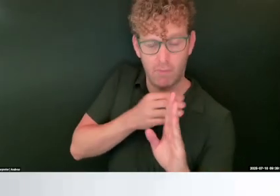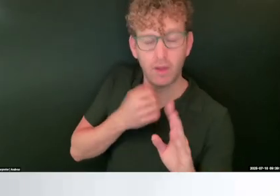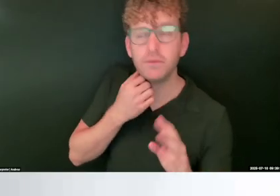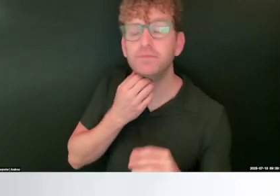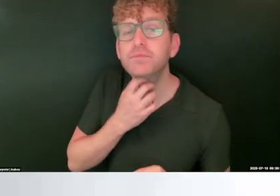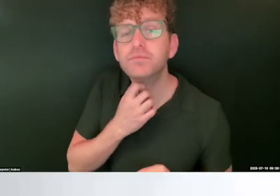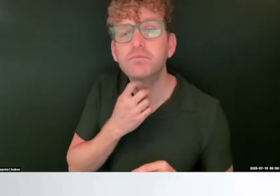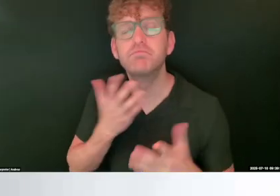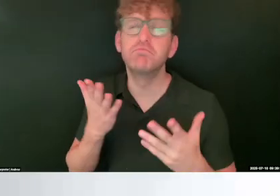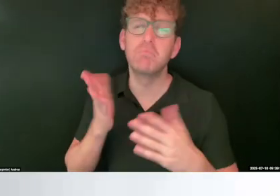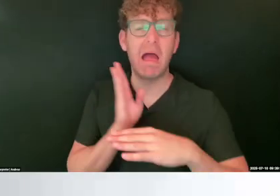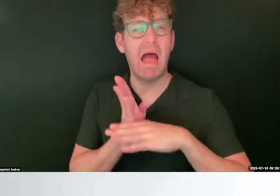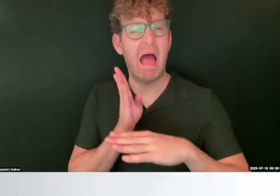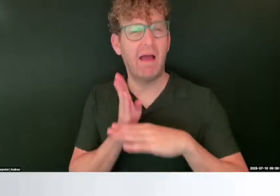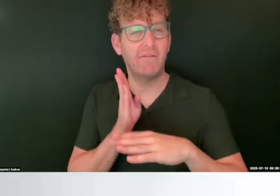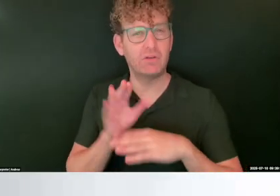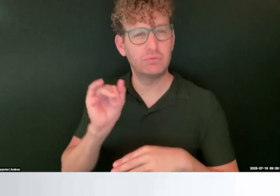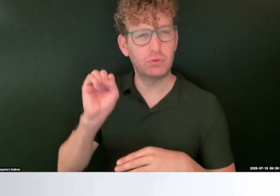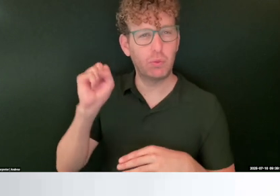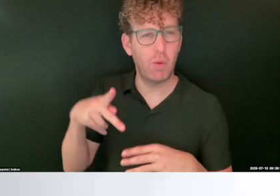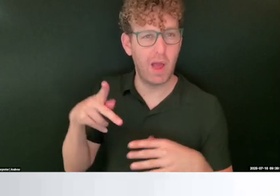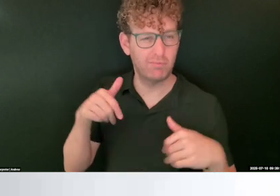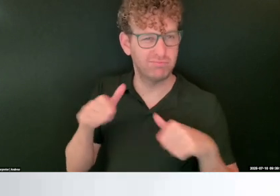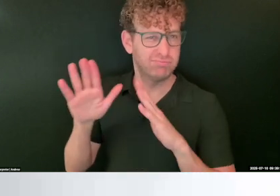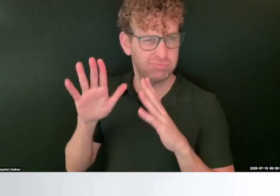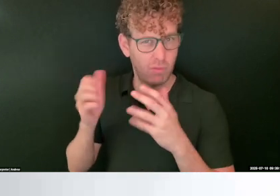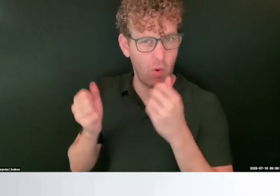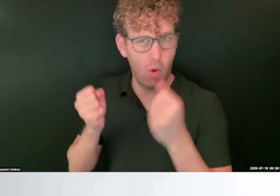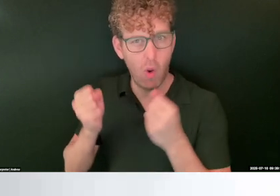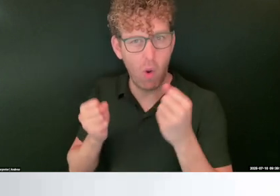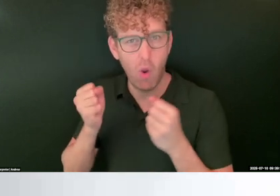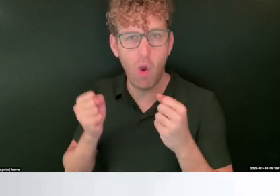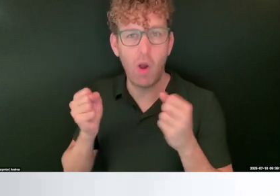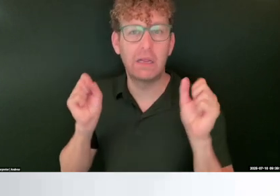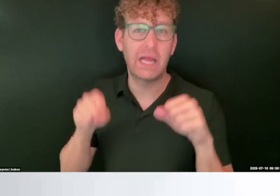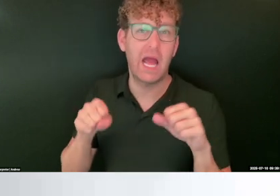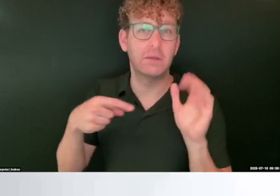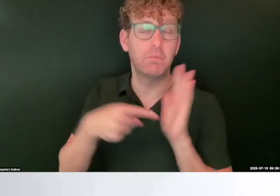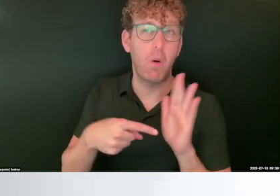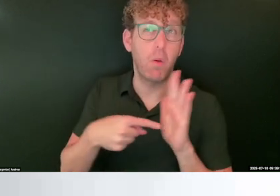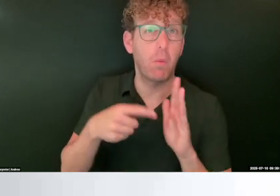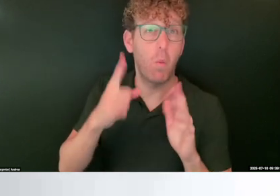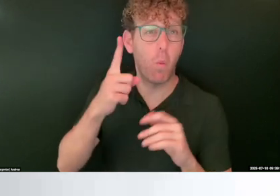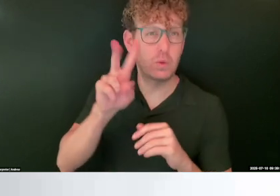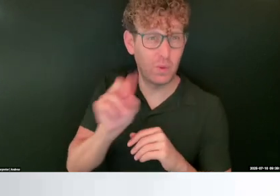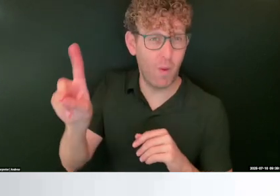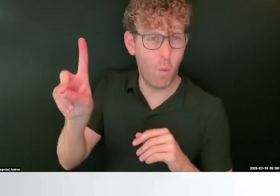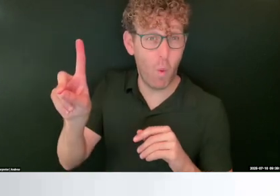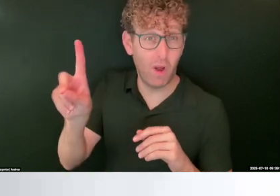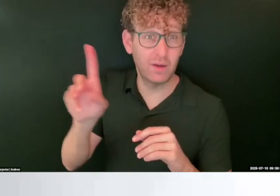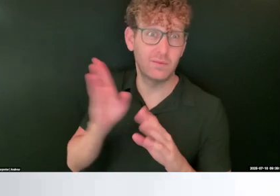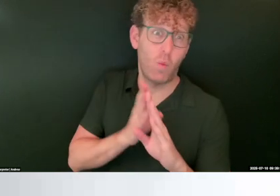Historically, the average for a scrap vehicle in the program is a model year of 2001 or older, so perhaps we can go further